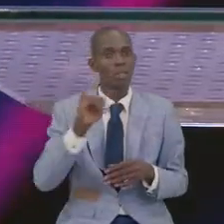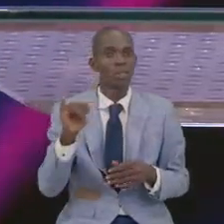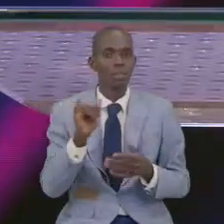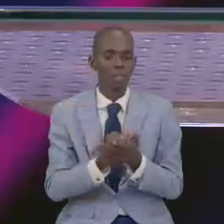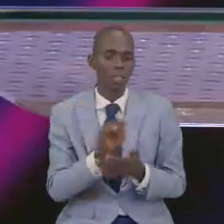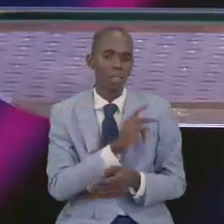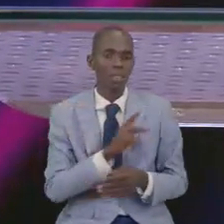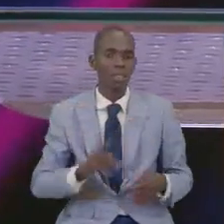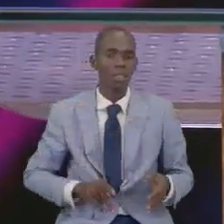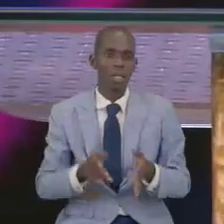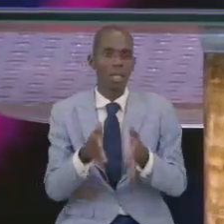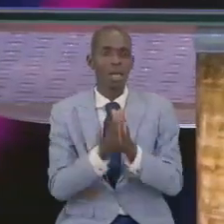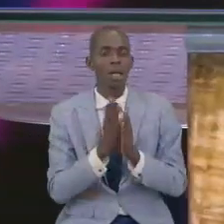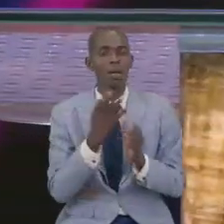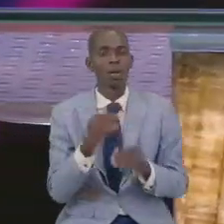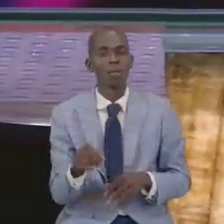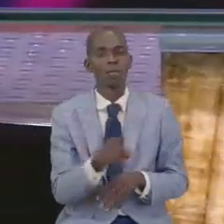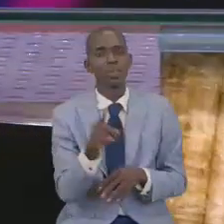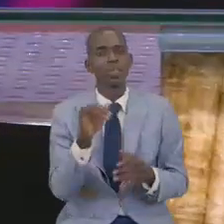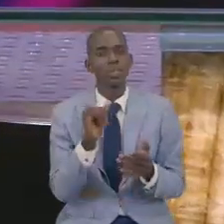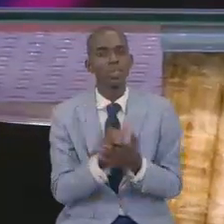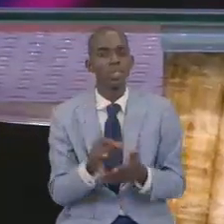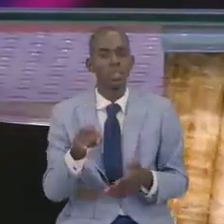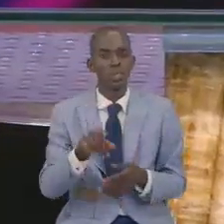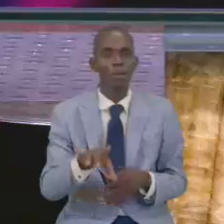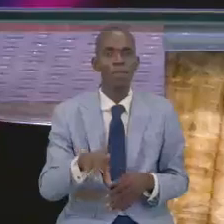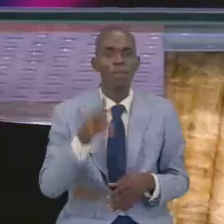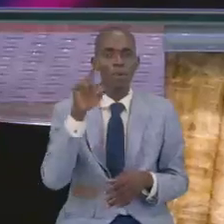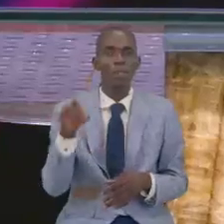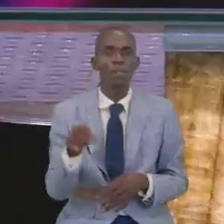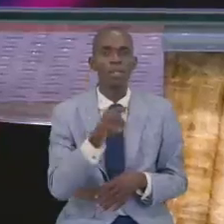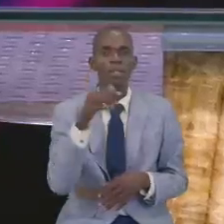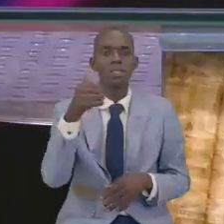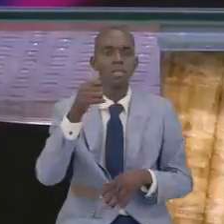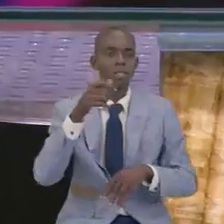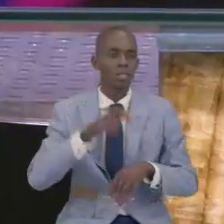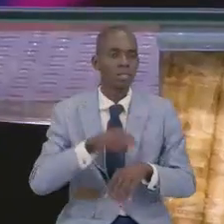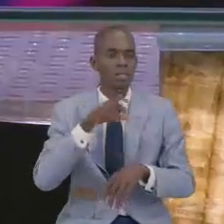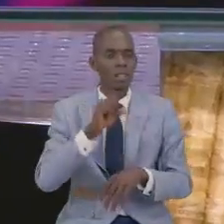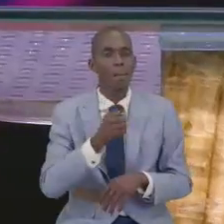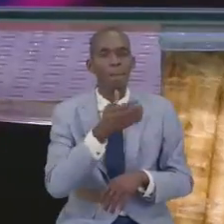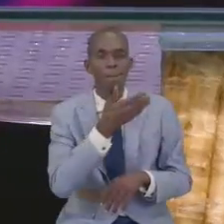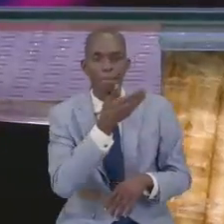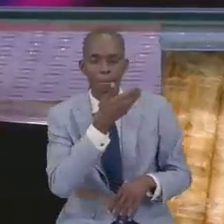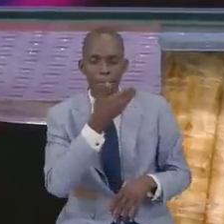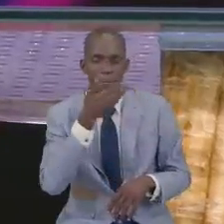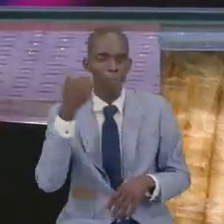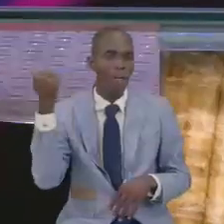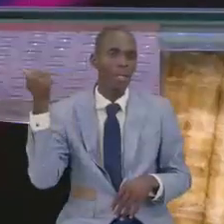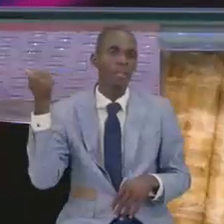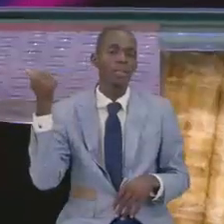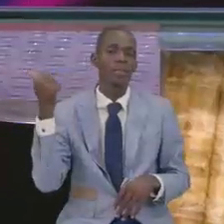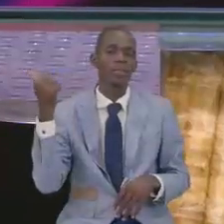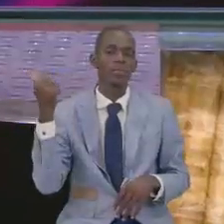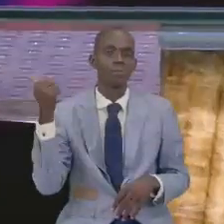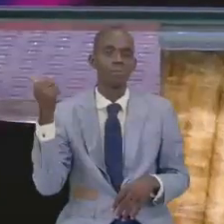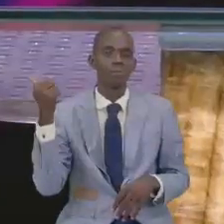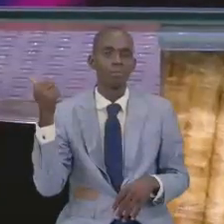king inquired of them, he found them 10 times